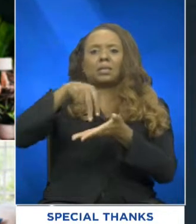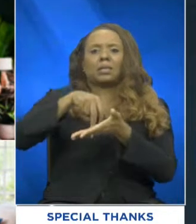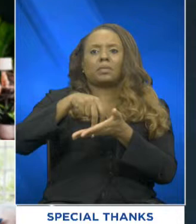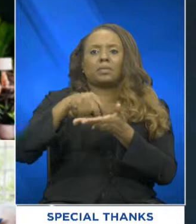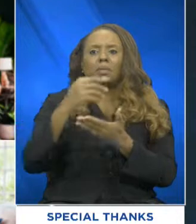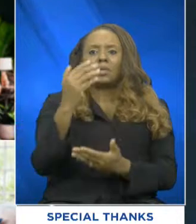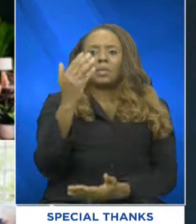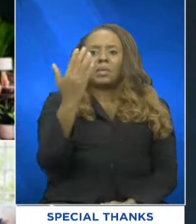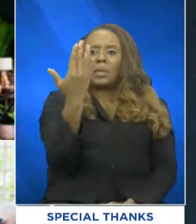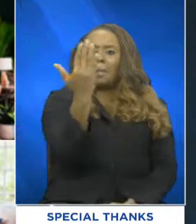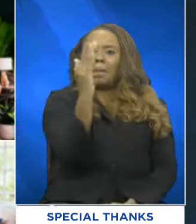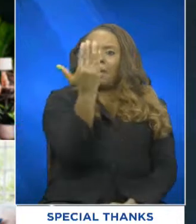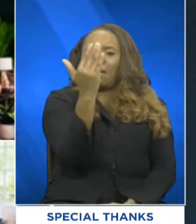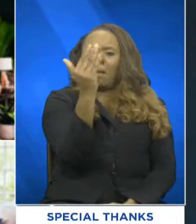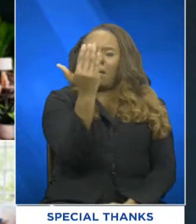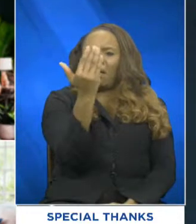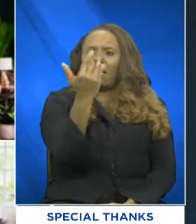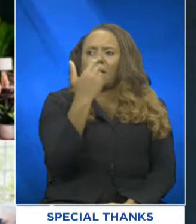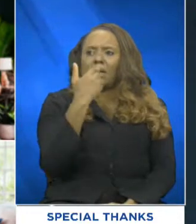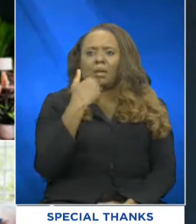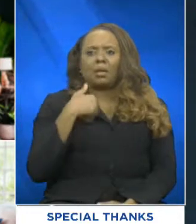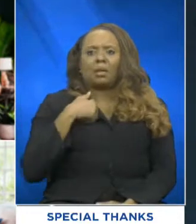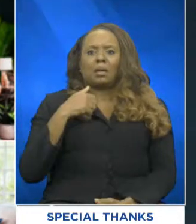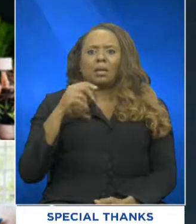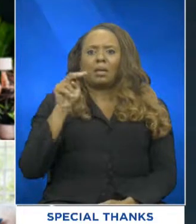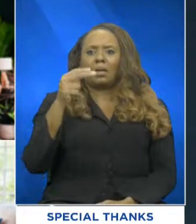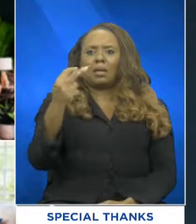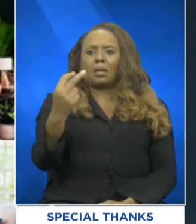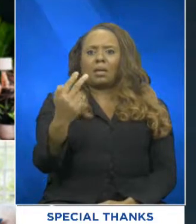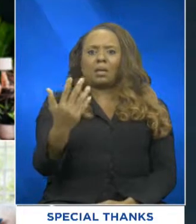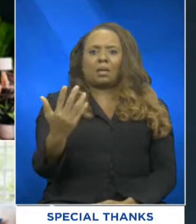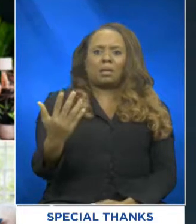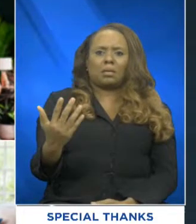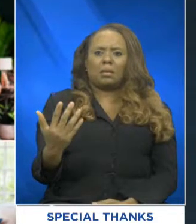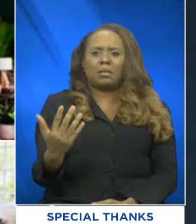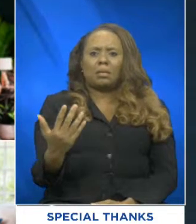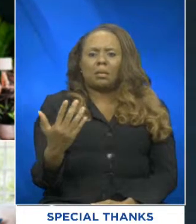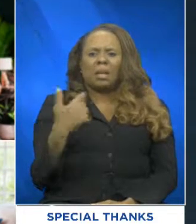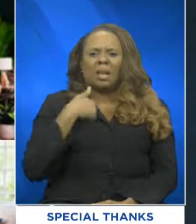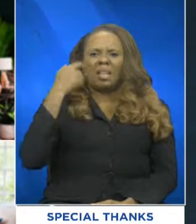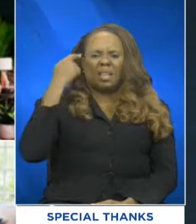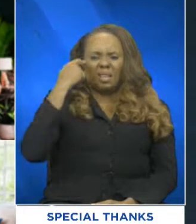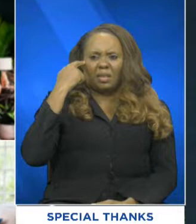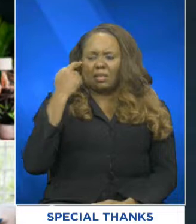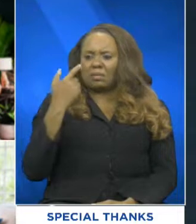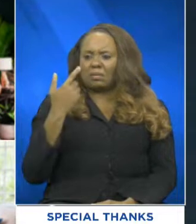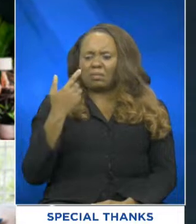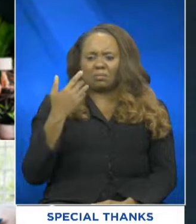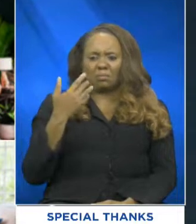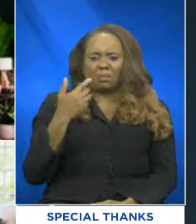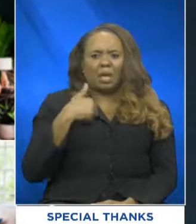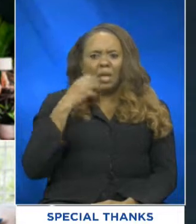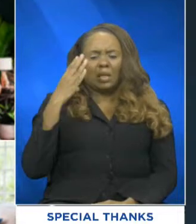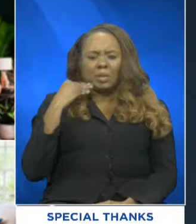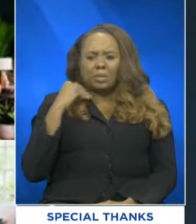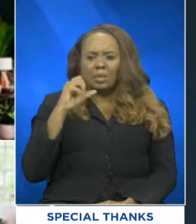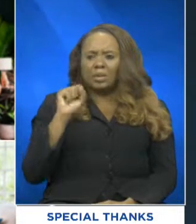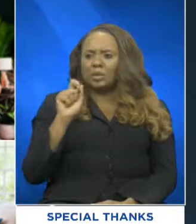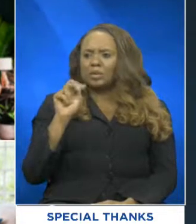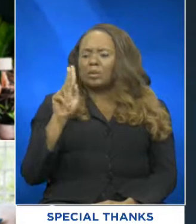because I said, I think I'm having a stroke. But there was nothing wrong with my face or anything like